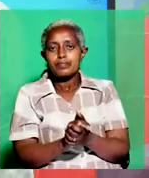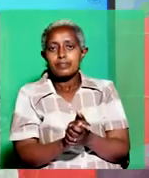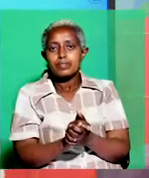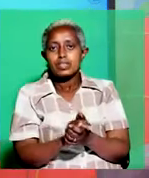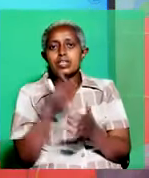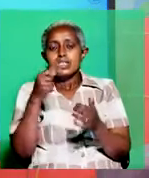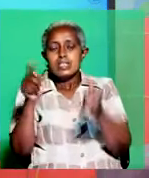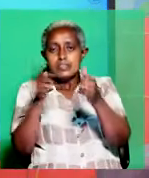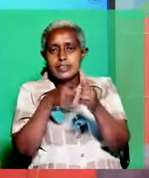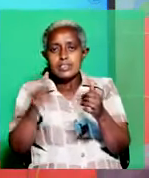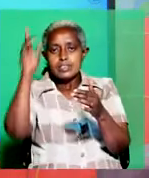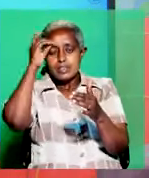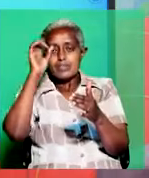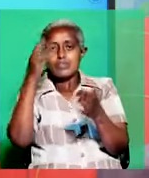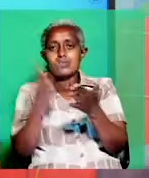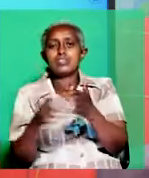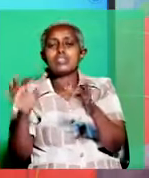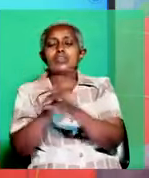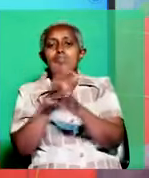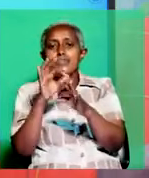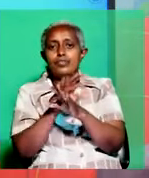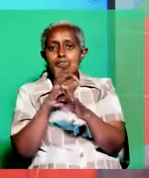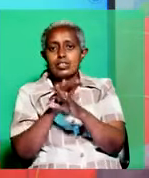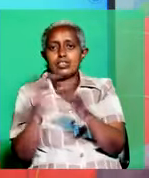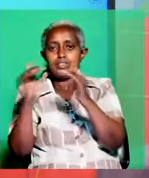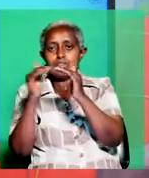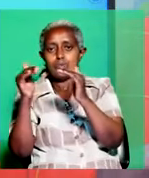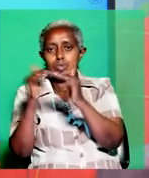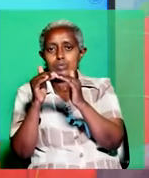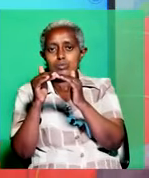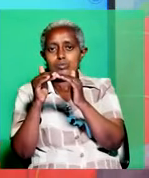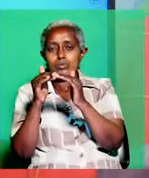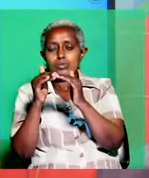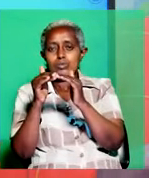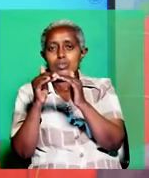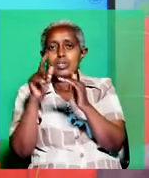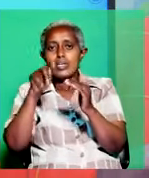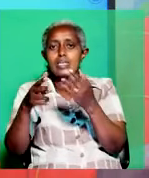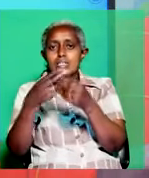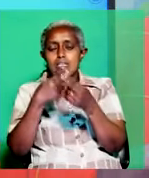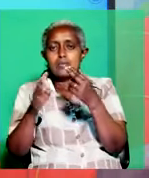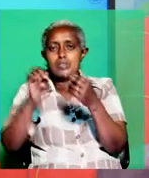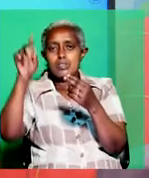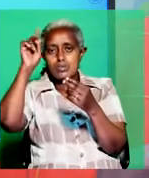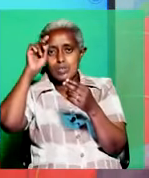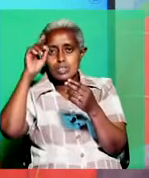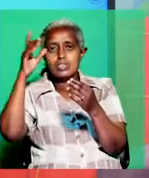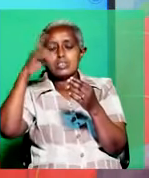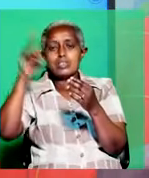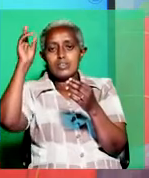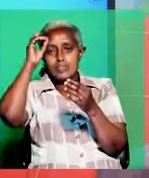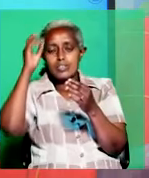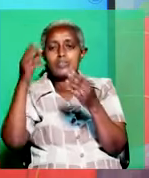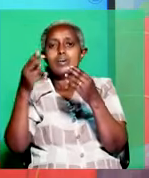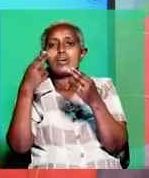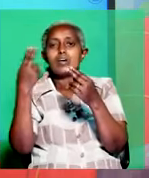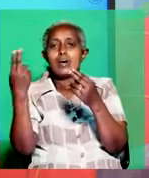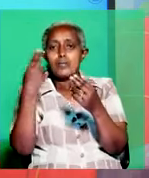The first derivative of this function, this equal to x times e raised to x derivative, applying product